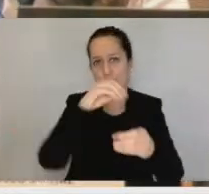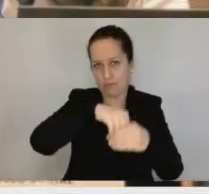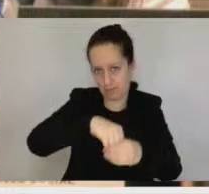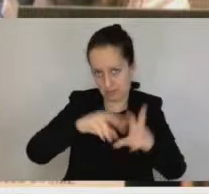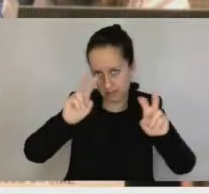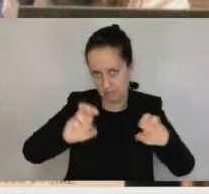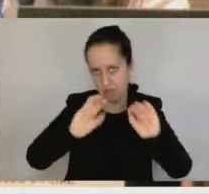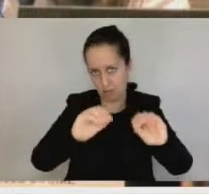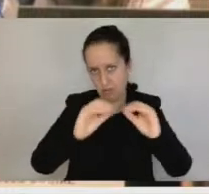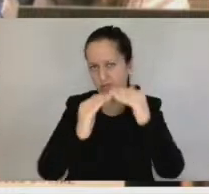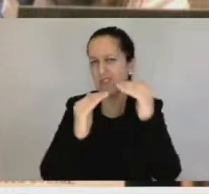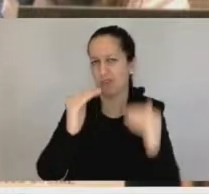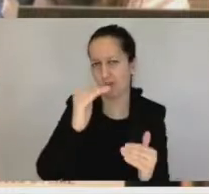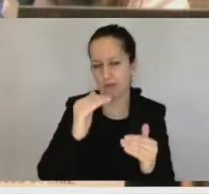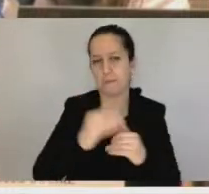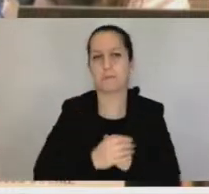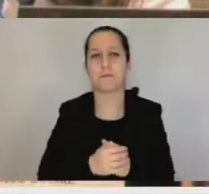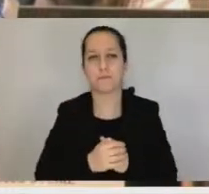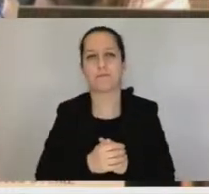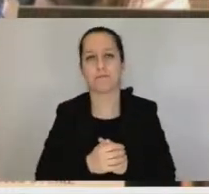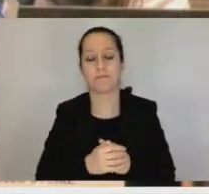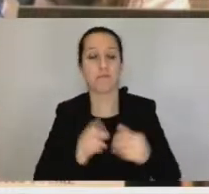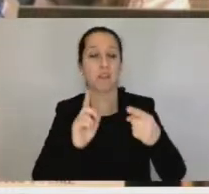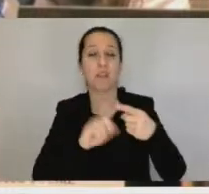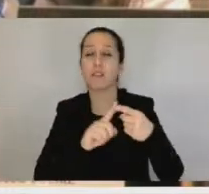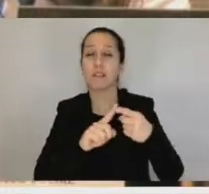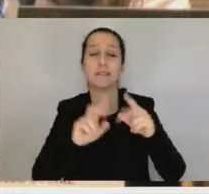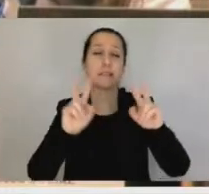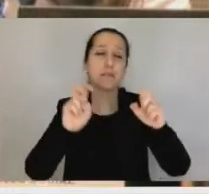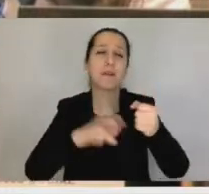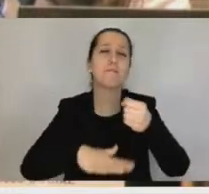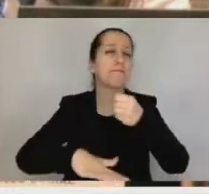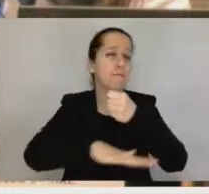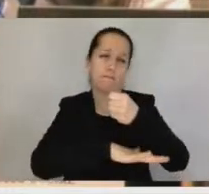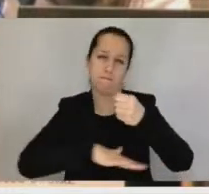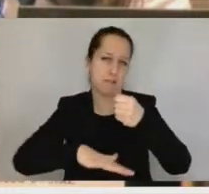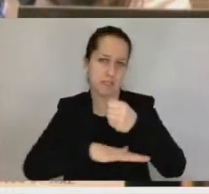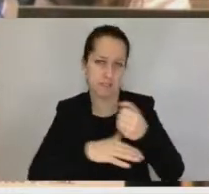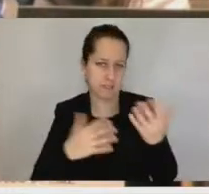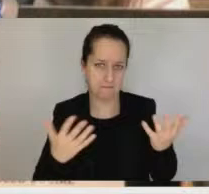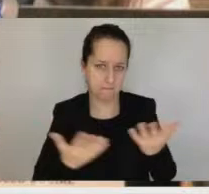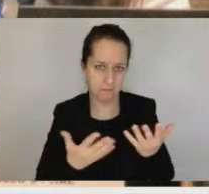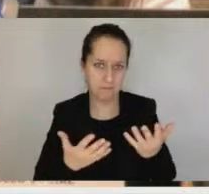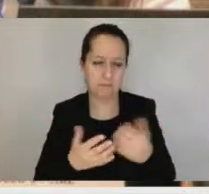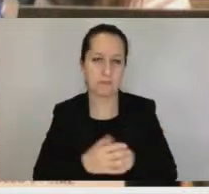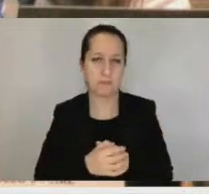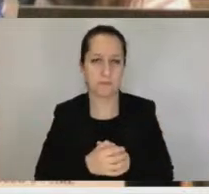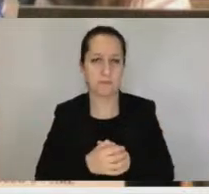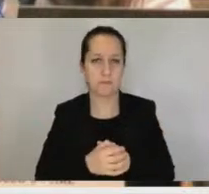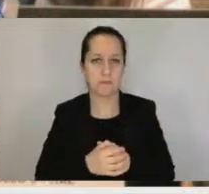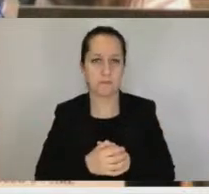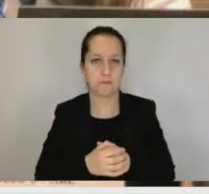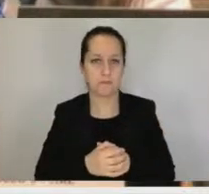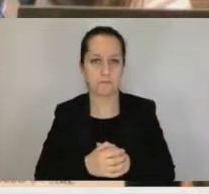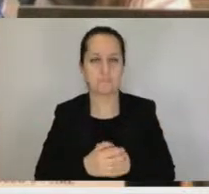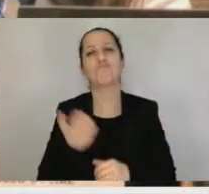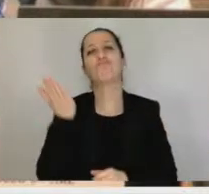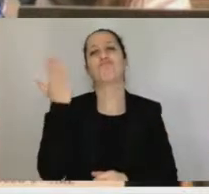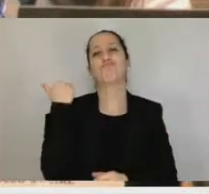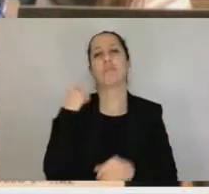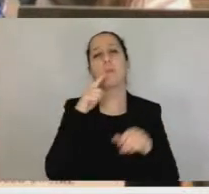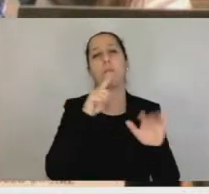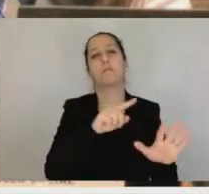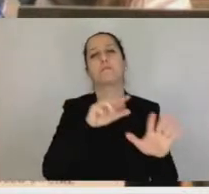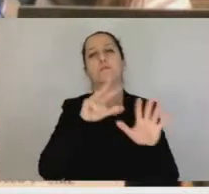as dimensions. One is the minimum threshold, the minimum standard, or floor, if